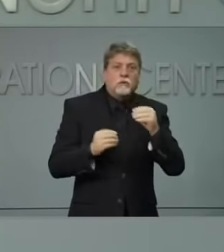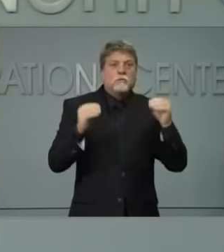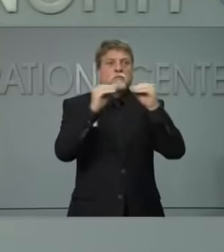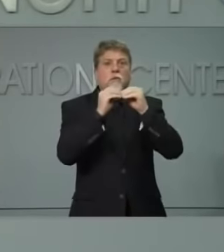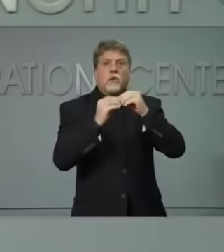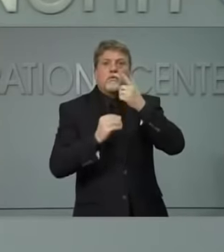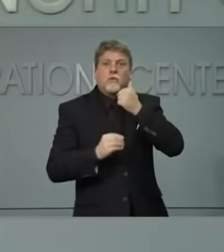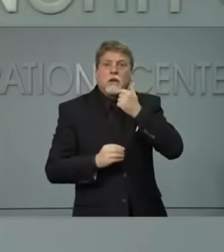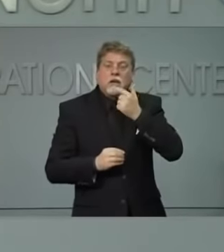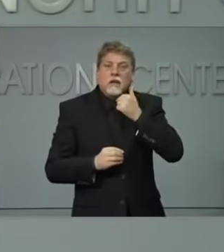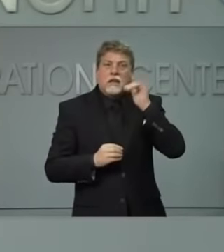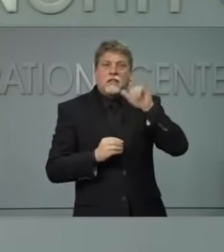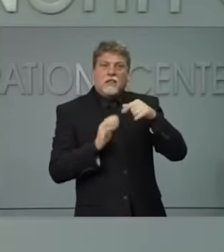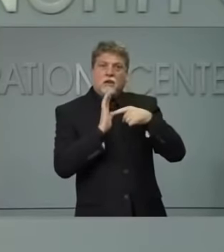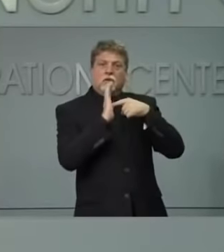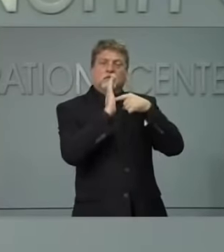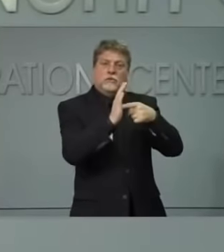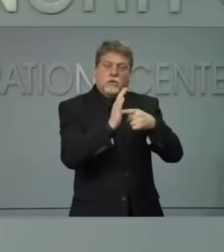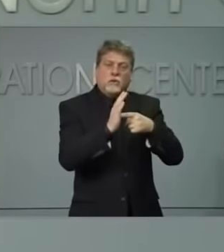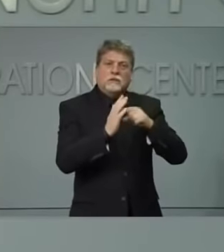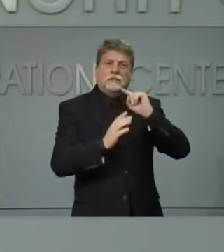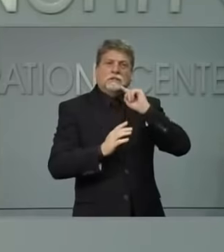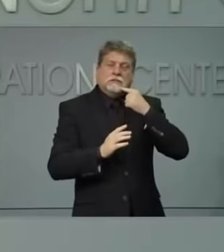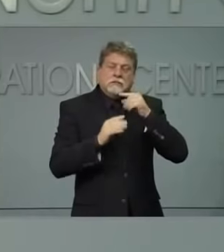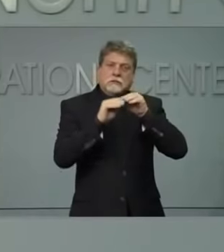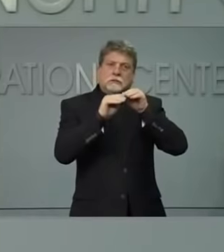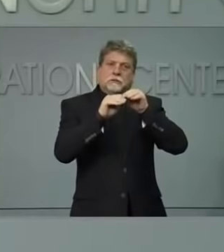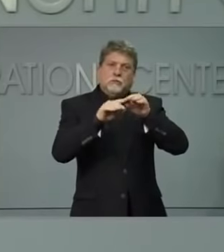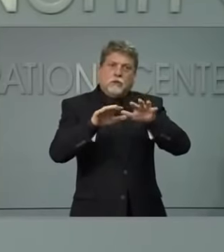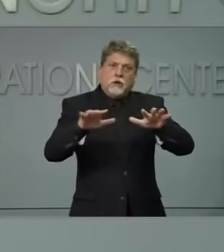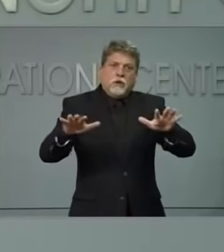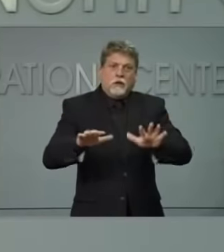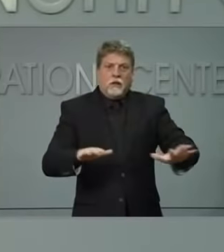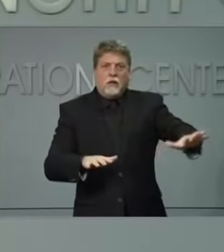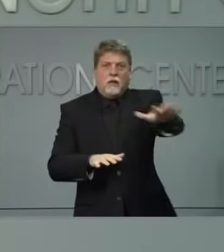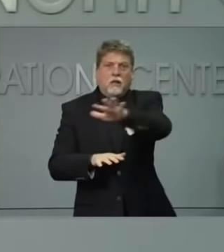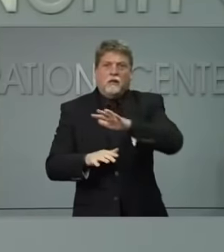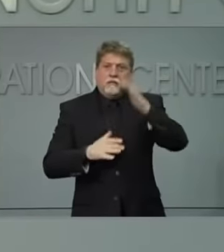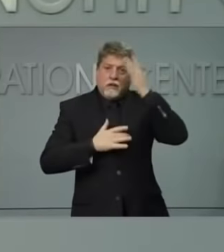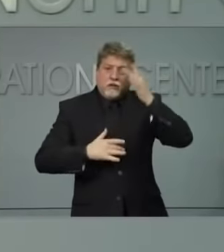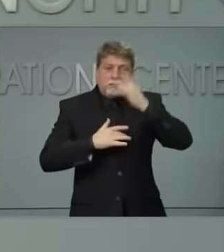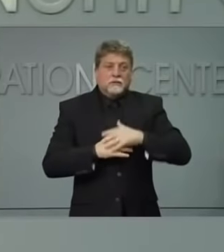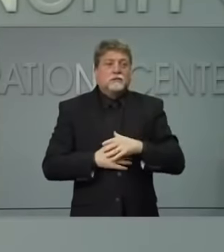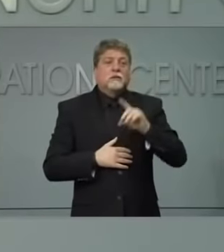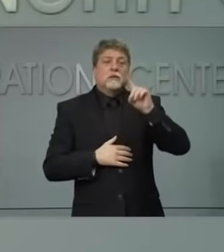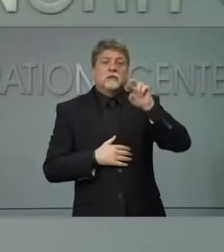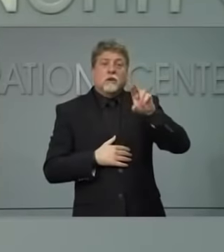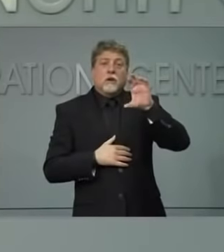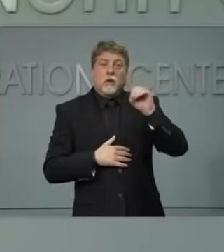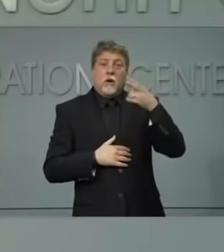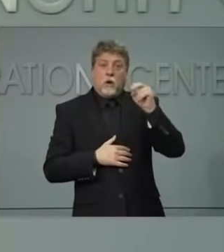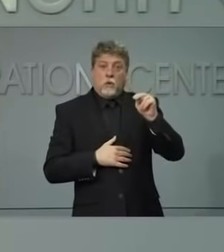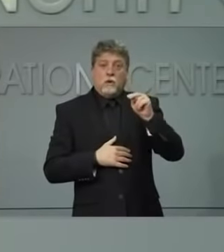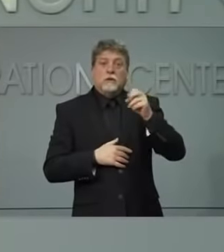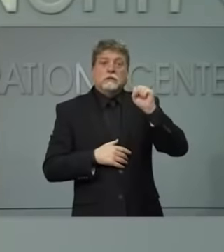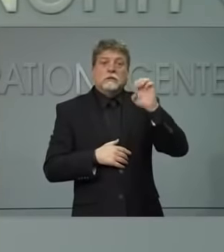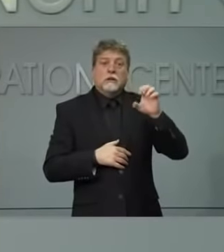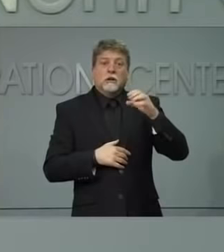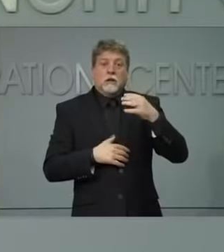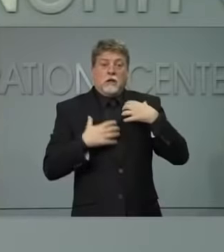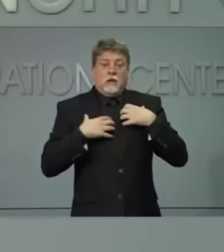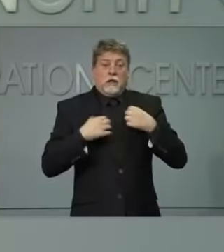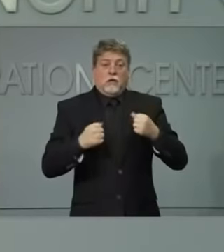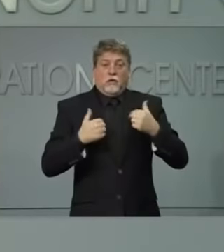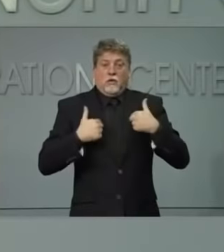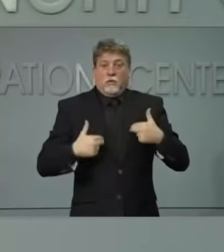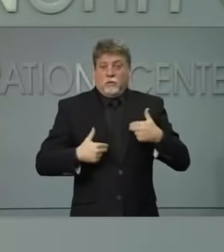signifying substantial and critical spread, respectively. Dr. Mandy Cohen, the Secretary of Health and Human Services,